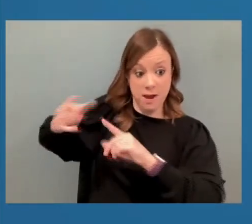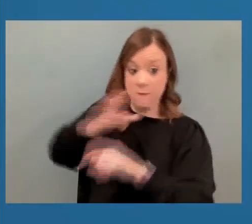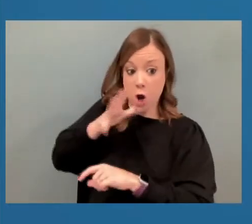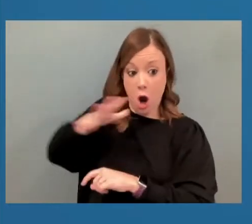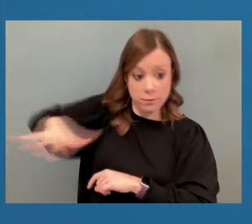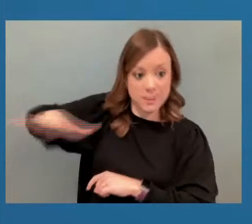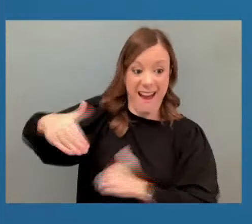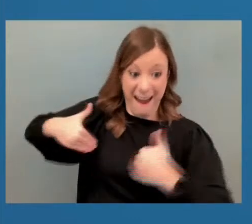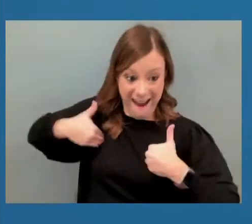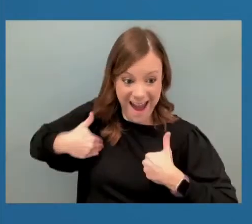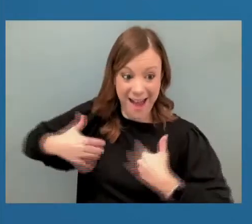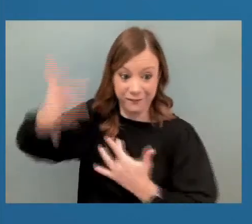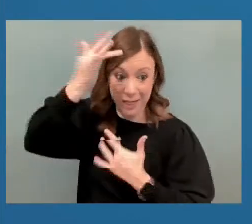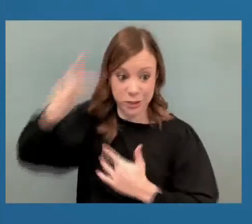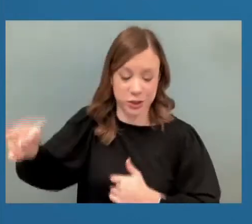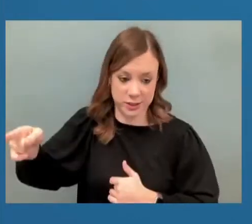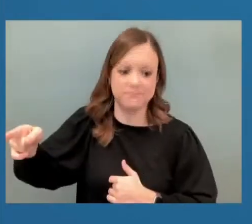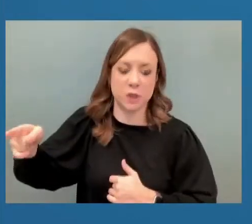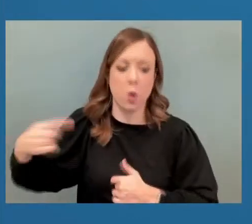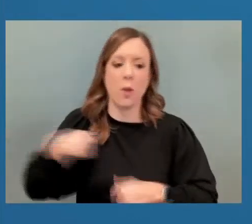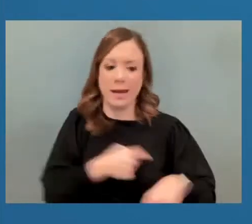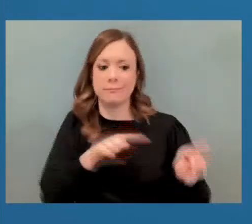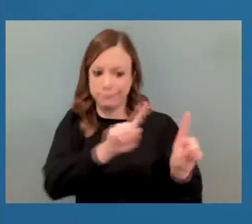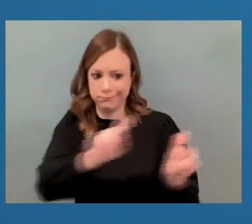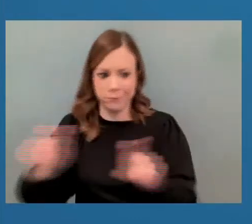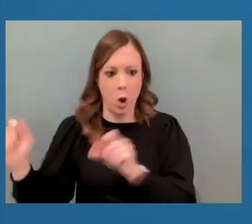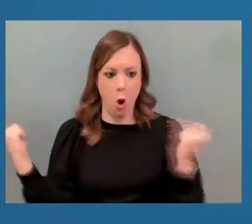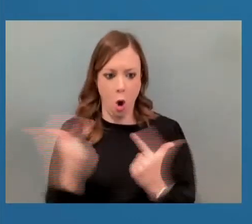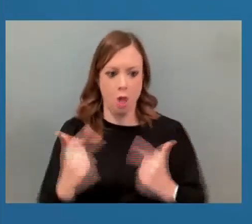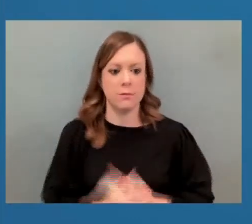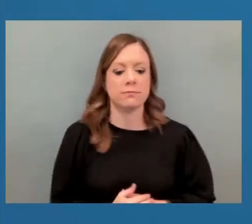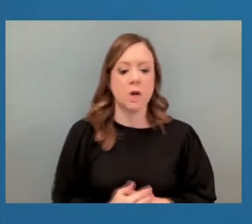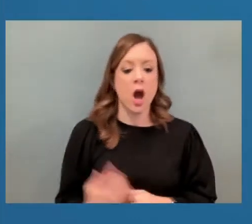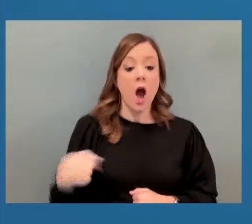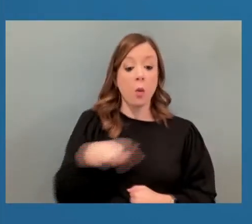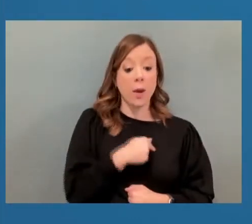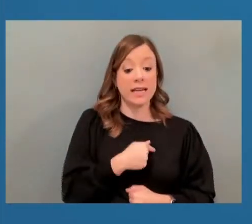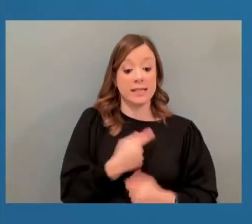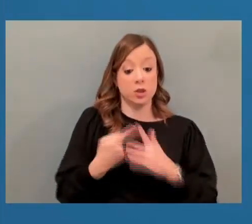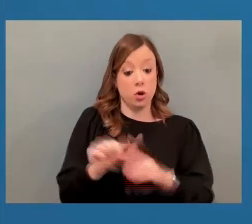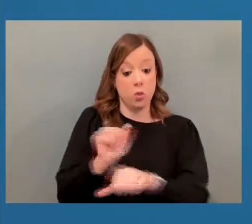working on our national testing strategy in dairy cattle.